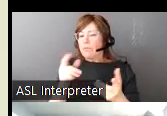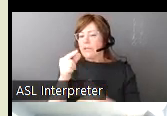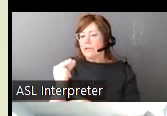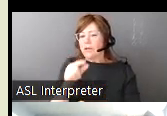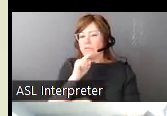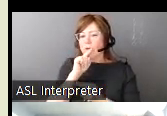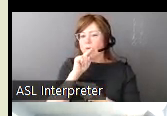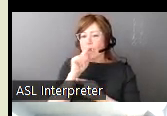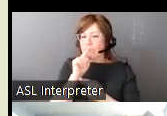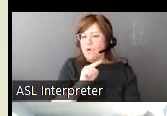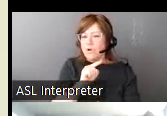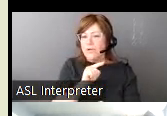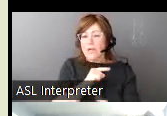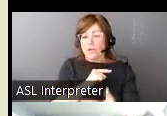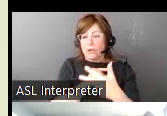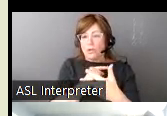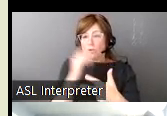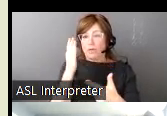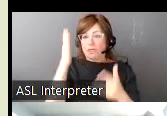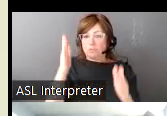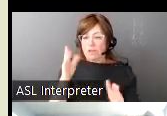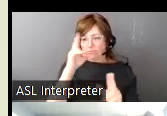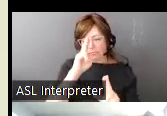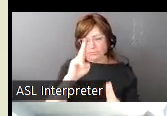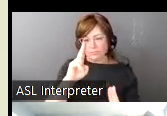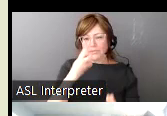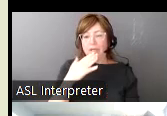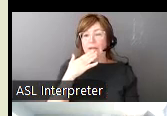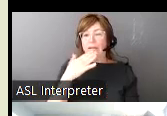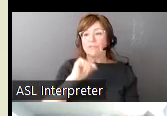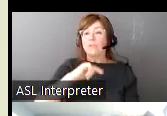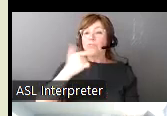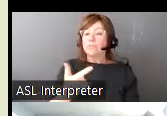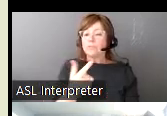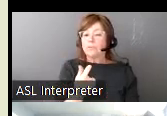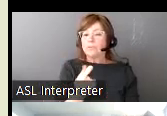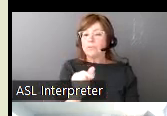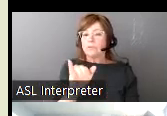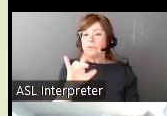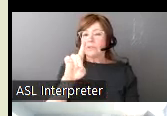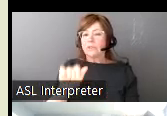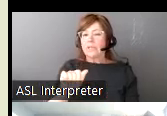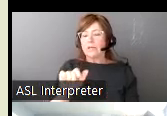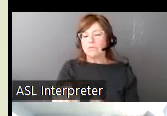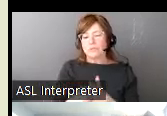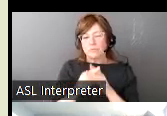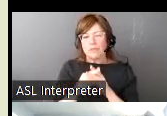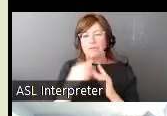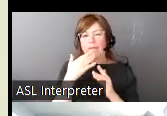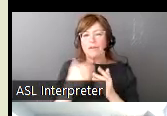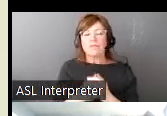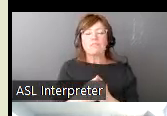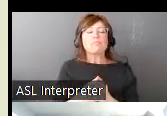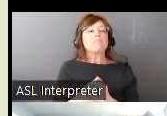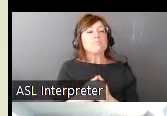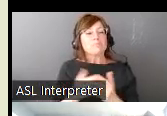three speakers today, and I now hand it over to Guida to begin. Thank you so much. Thank you